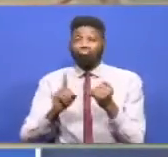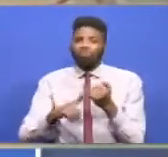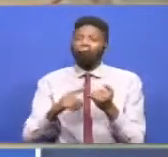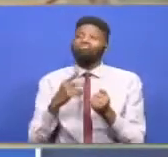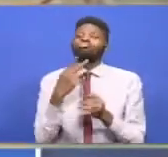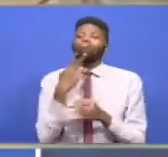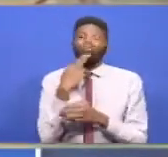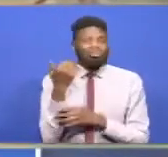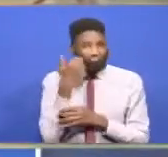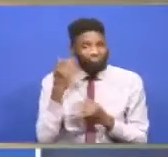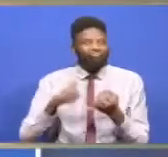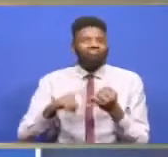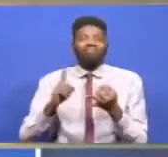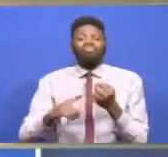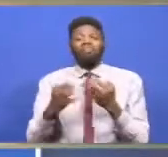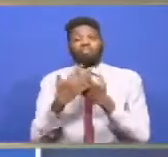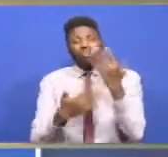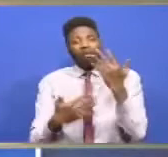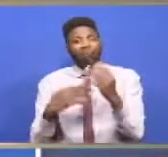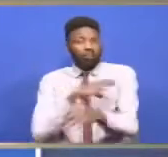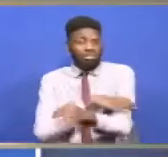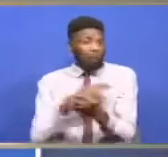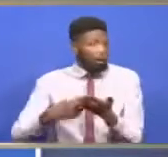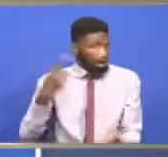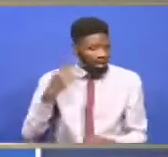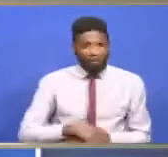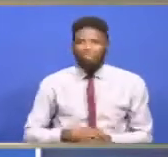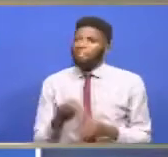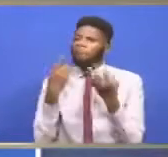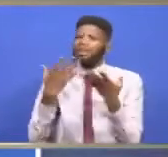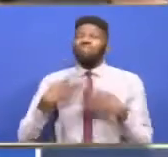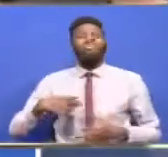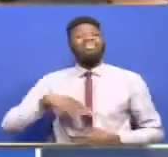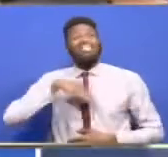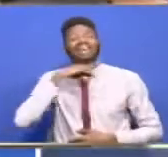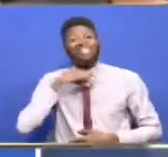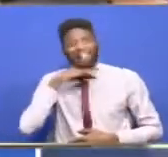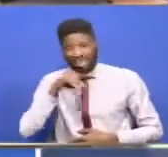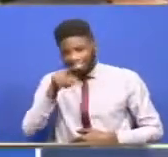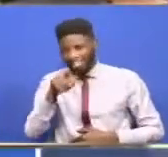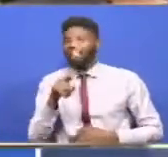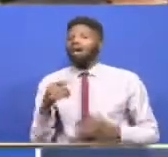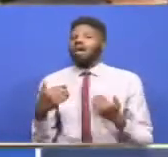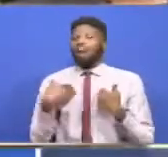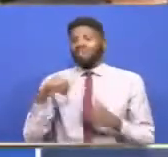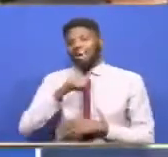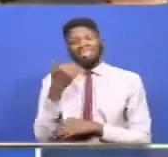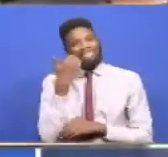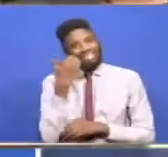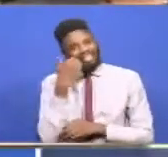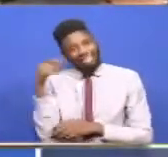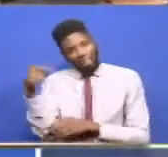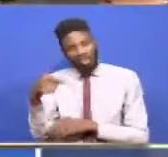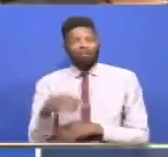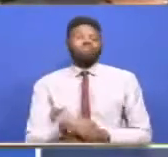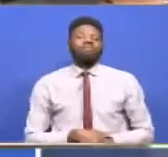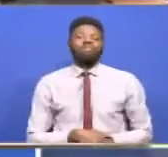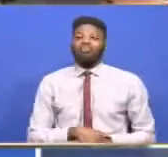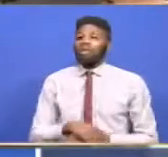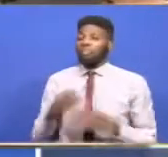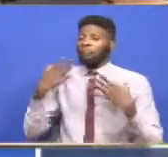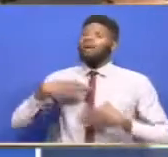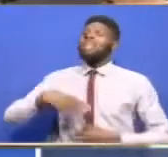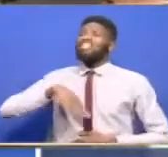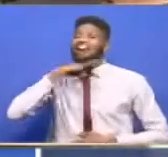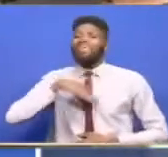with majority of fatalities reported having had pre-existing conditions. Predominantly those who die, majority of our patients